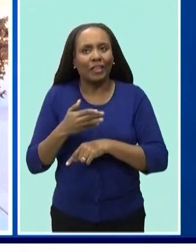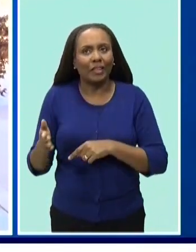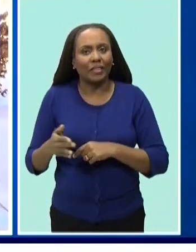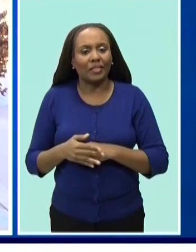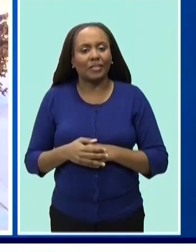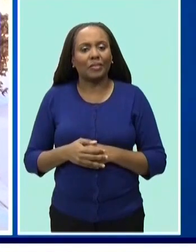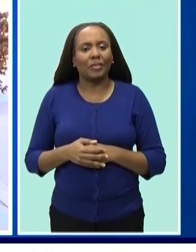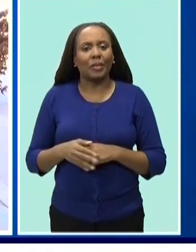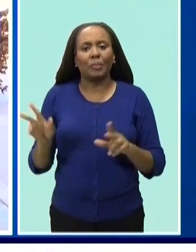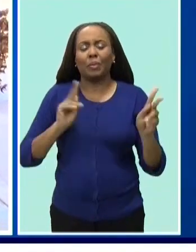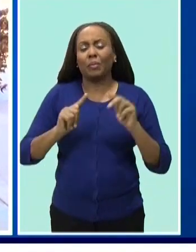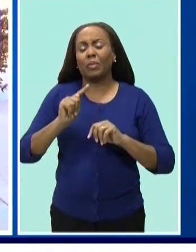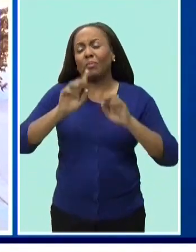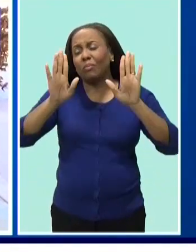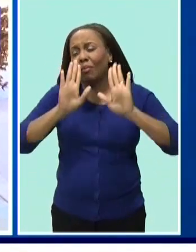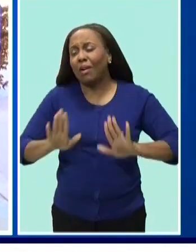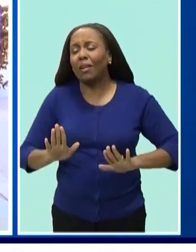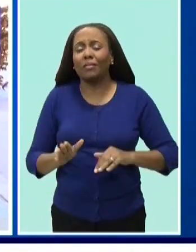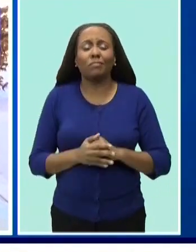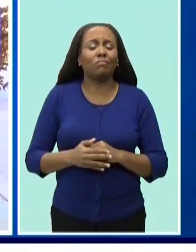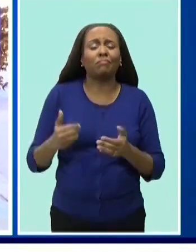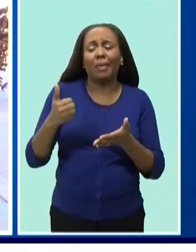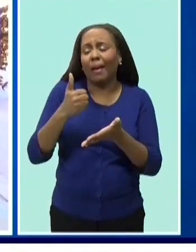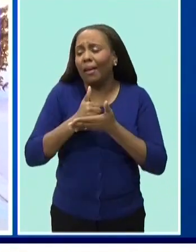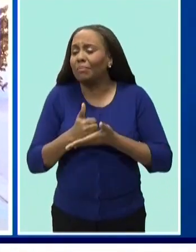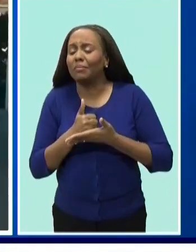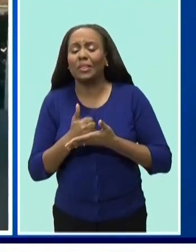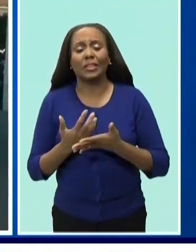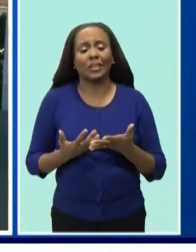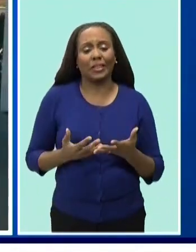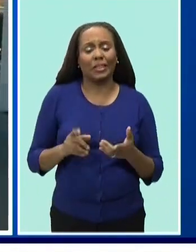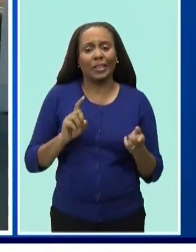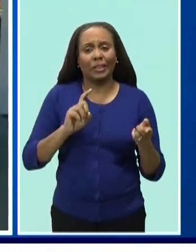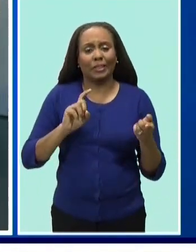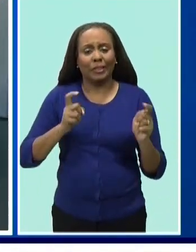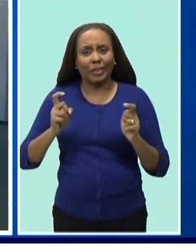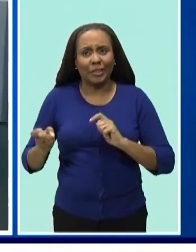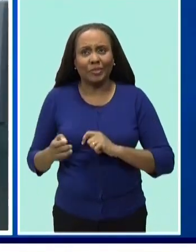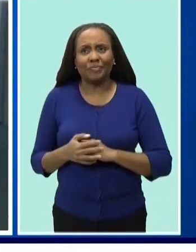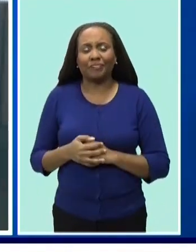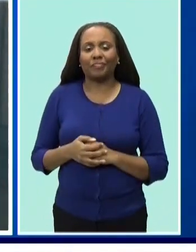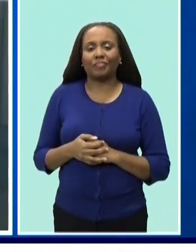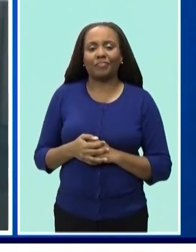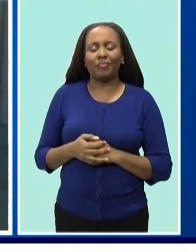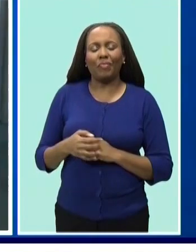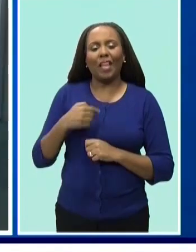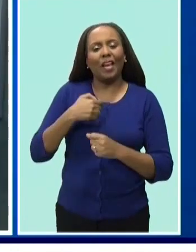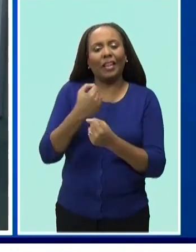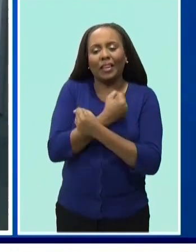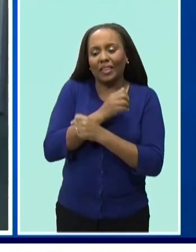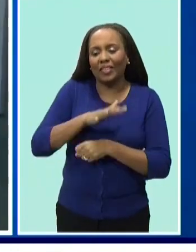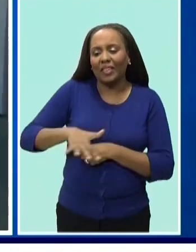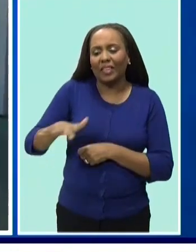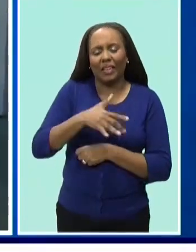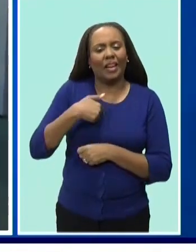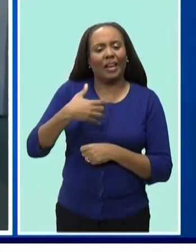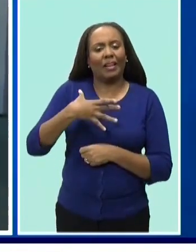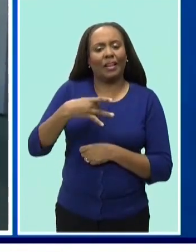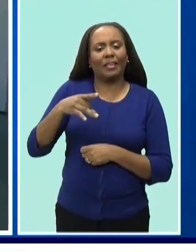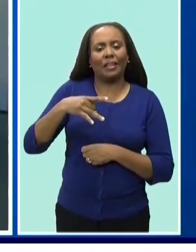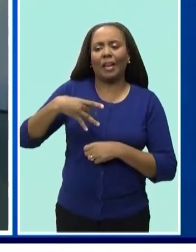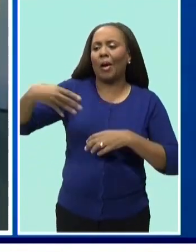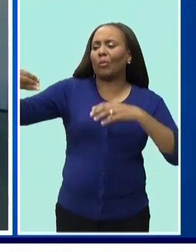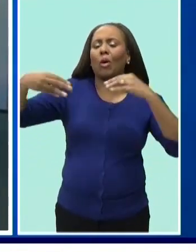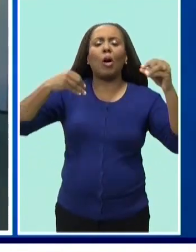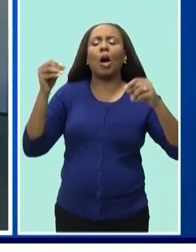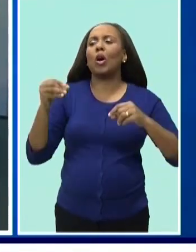the people have been really great, you know, helping us out and getting adjusted. I love the area. I'm an outdoors guy, so I like exploring a